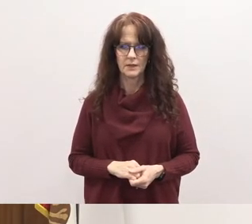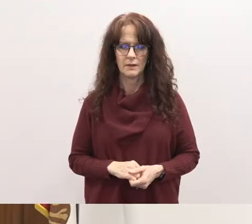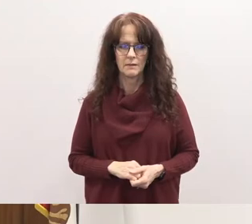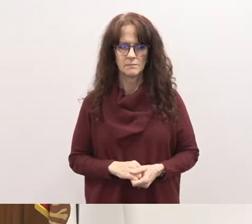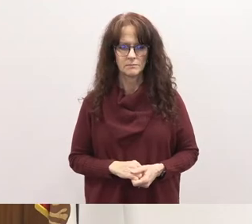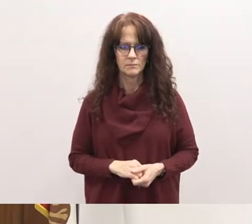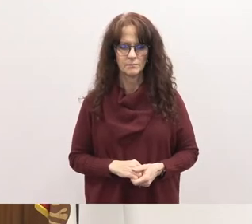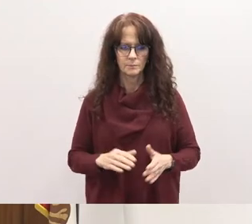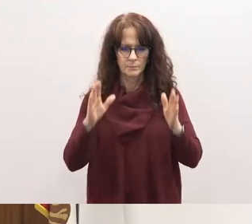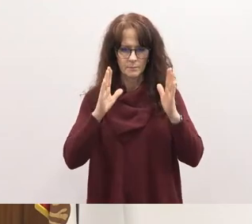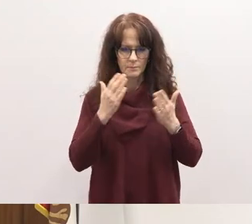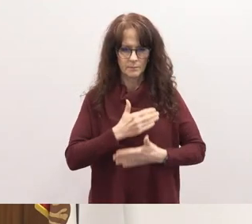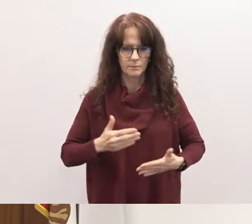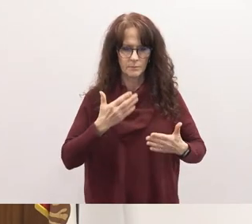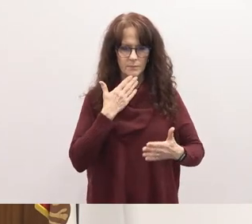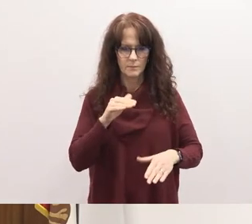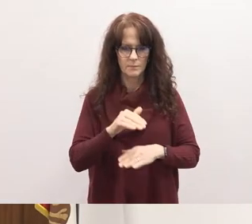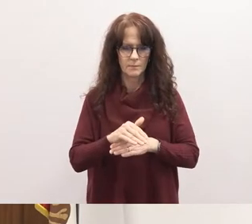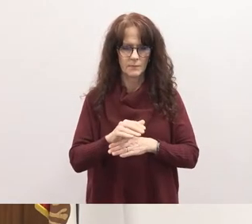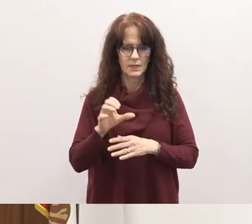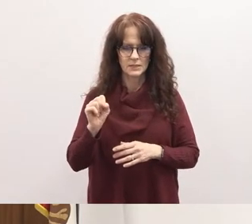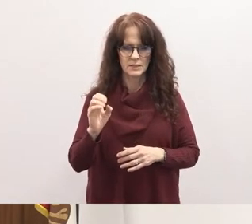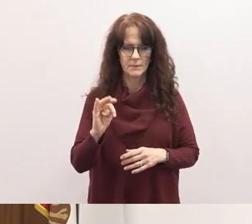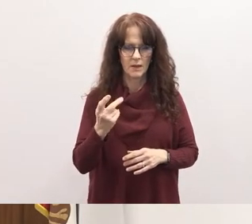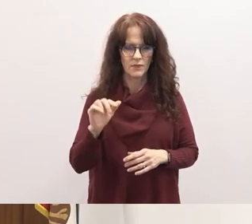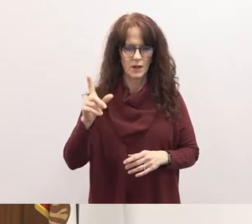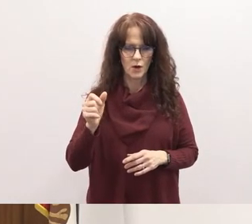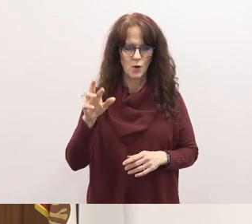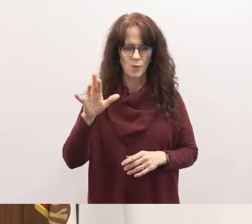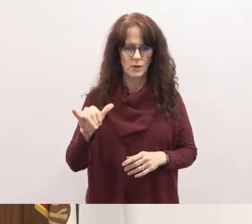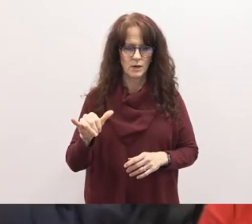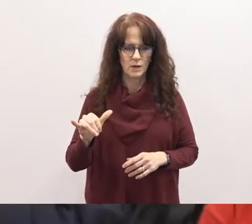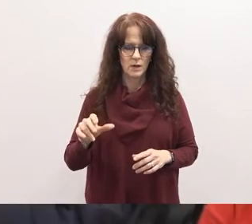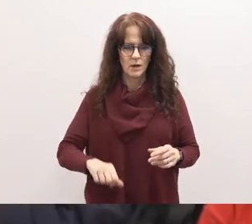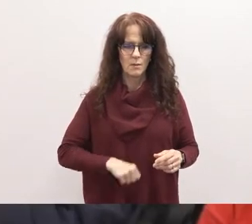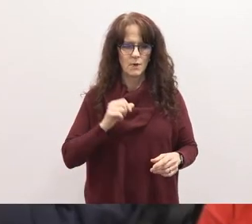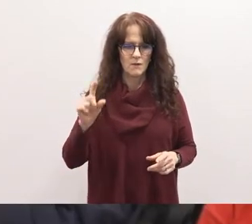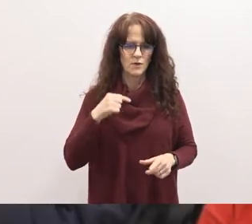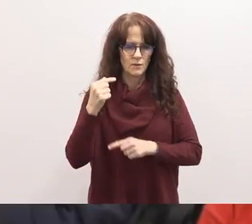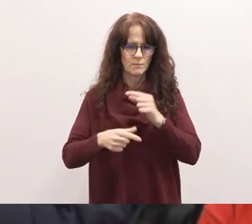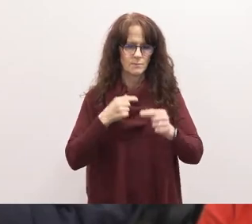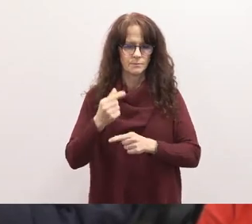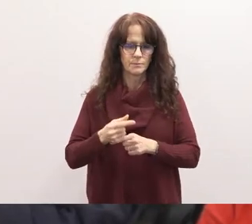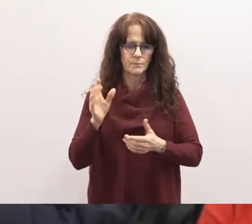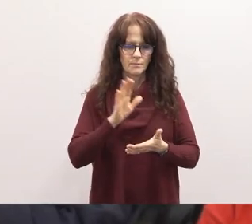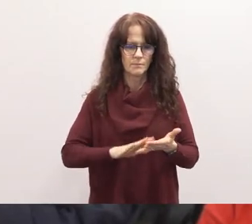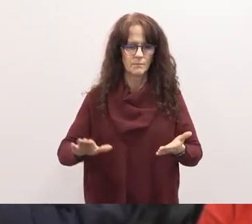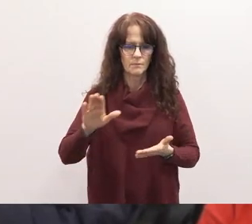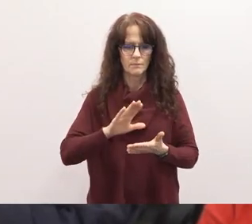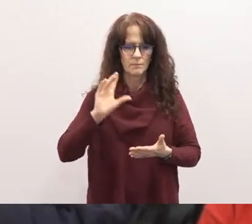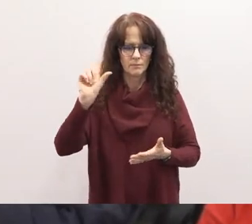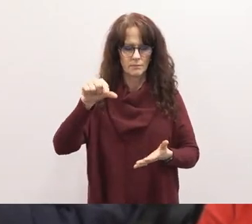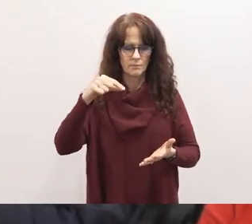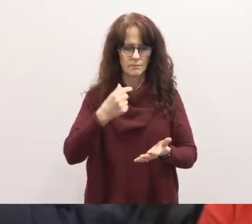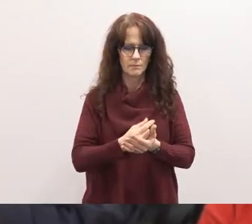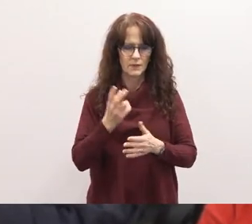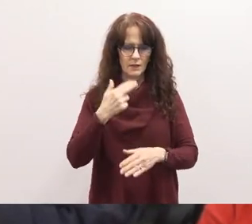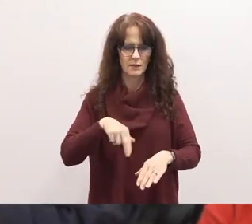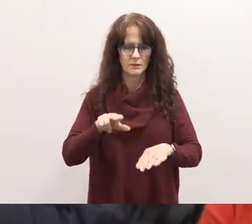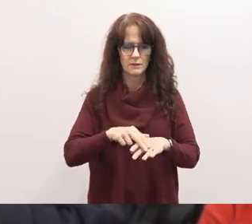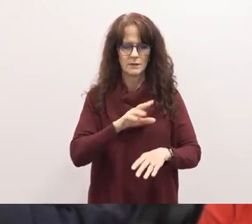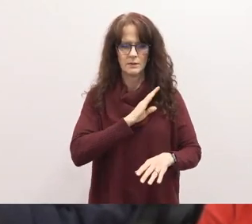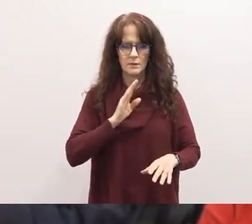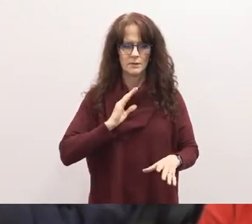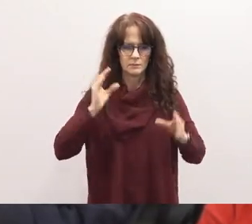If I could have your attention, please. Good evening. My name is Samantha Lurie. I'm a proud first-generation college graduate and National Board